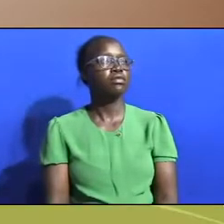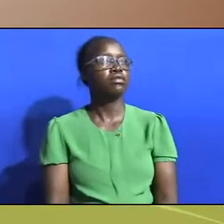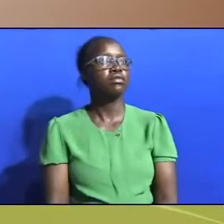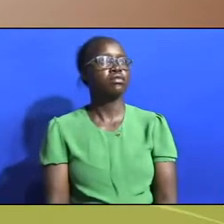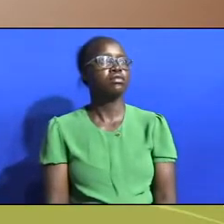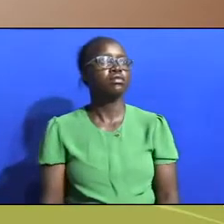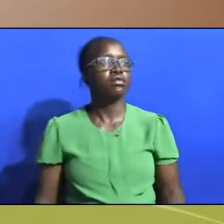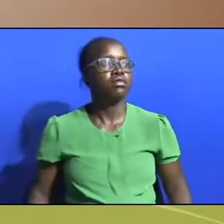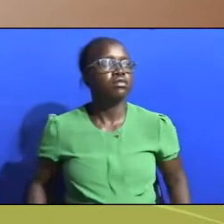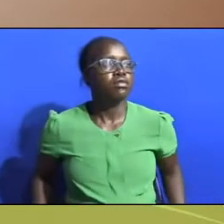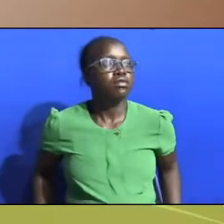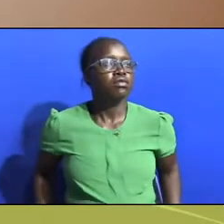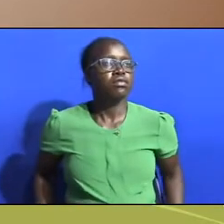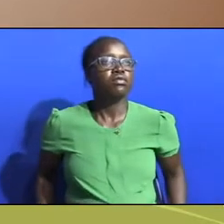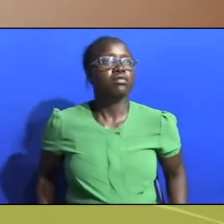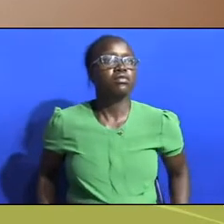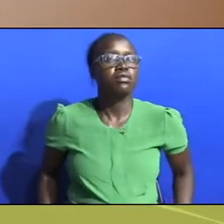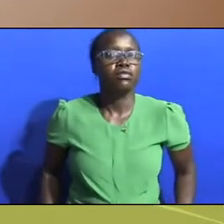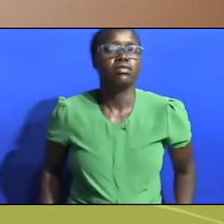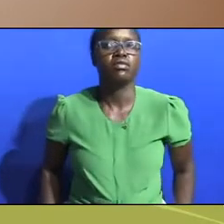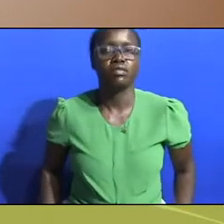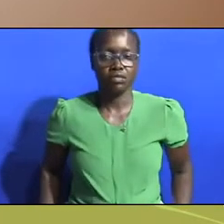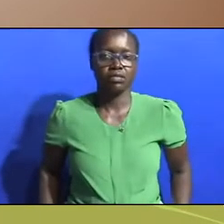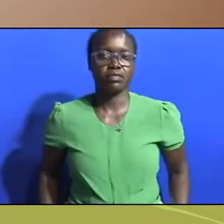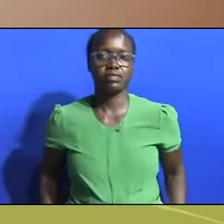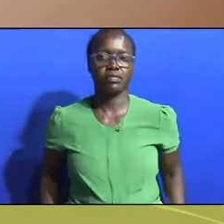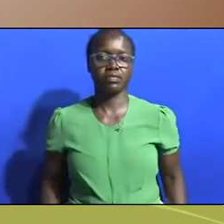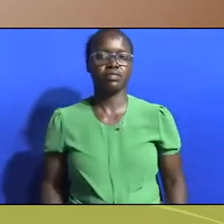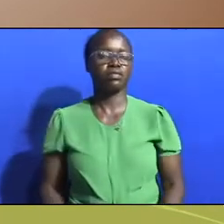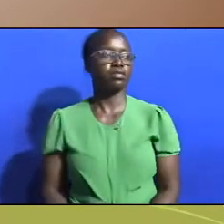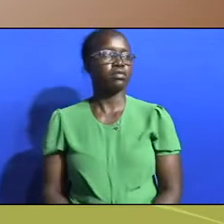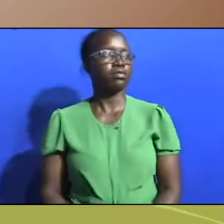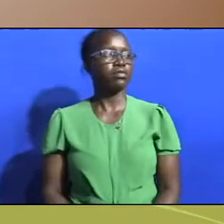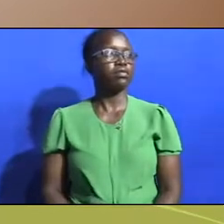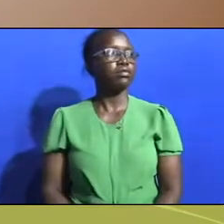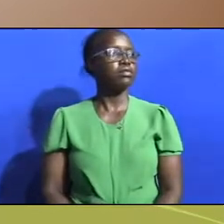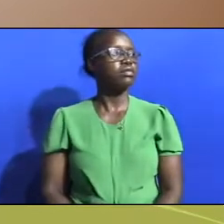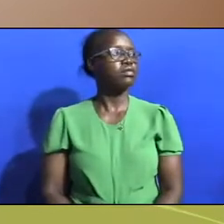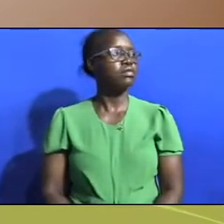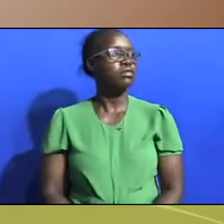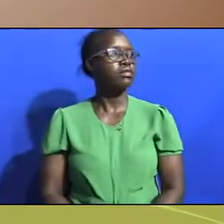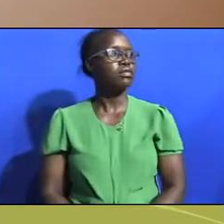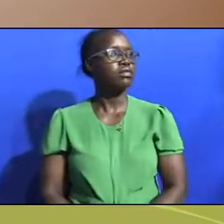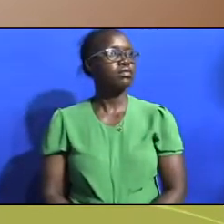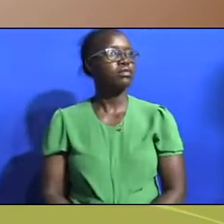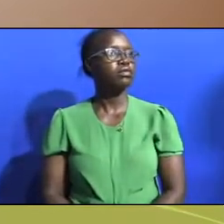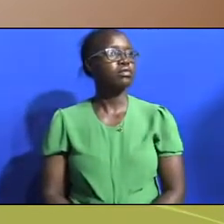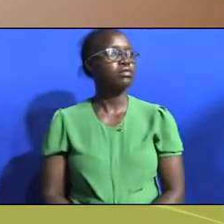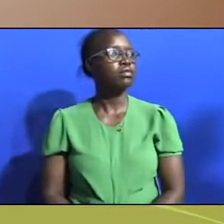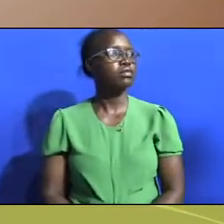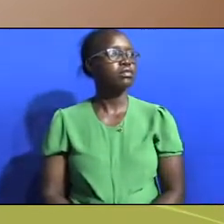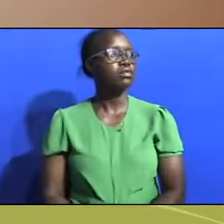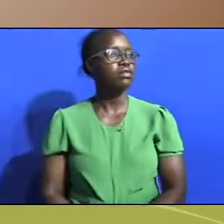What was the first step? Learn what is. The second step, plan to